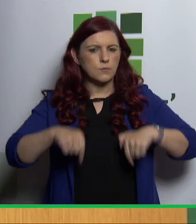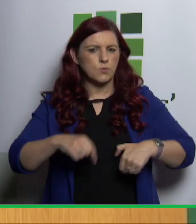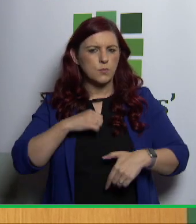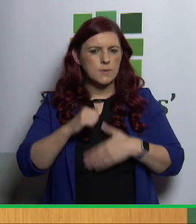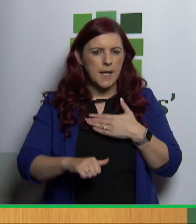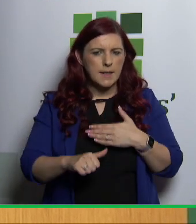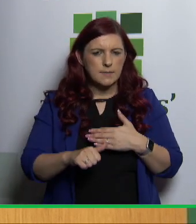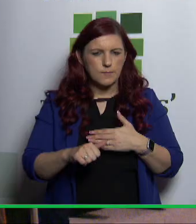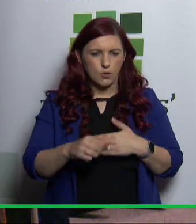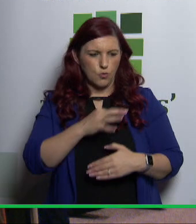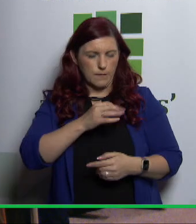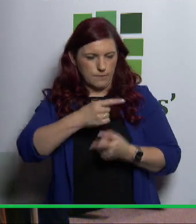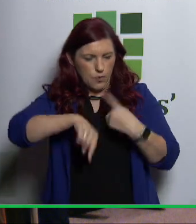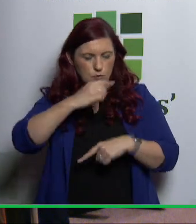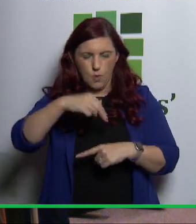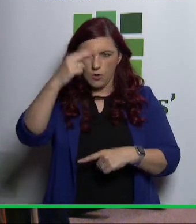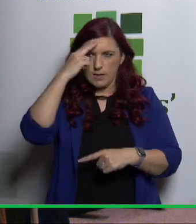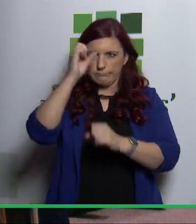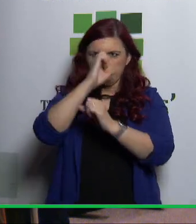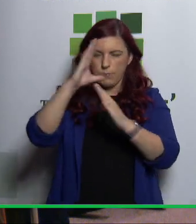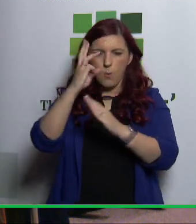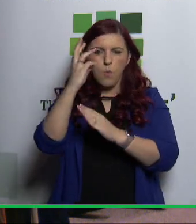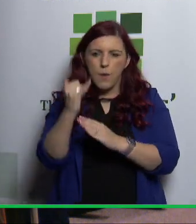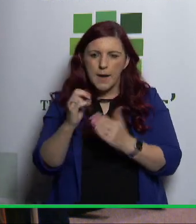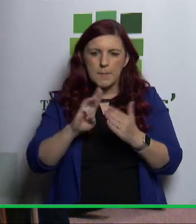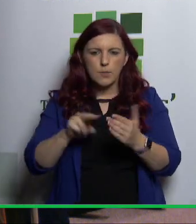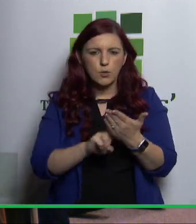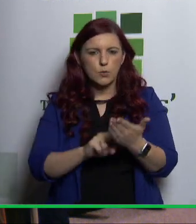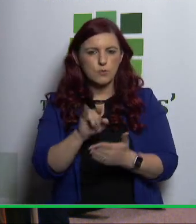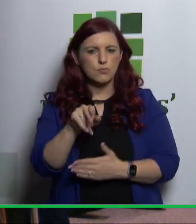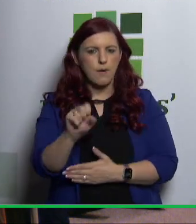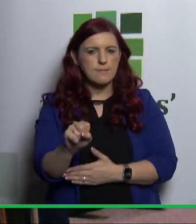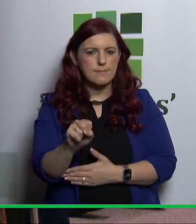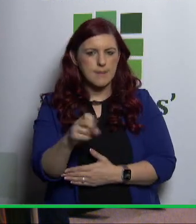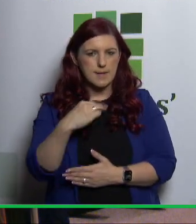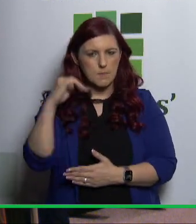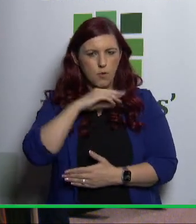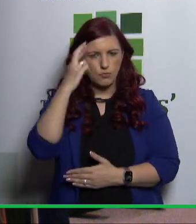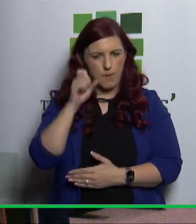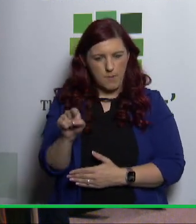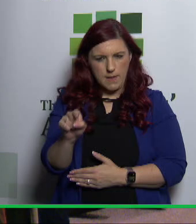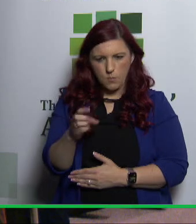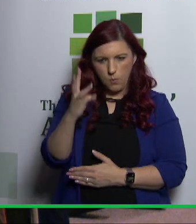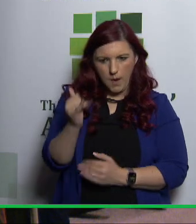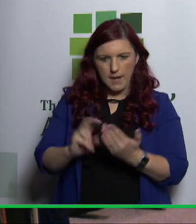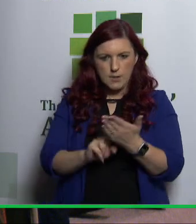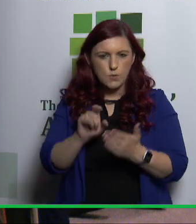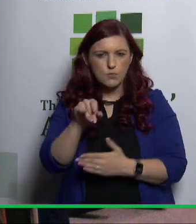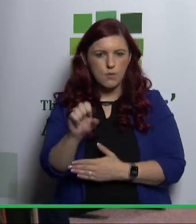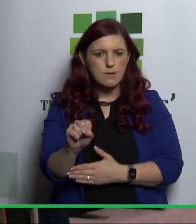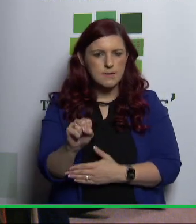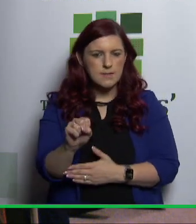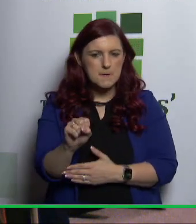to understand and get a better insight why people might use drugs. And I think that's an important consideration as we move forward in this whole